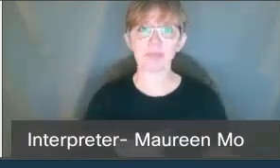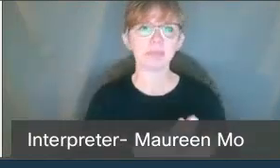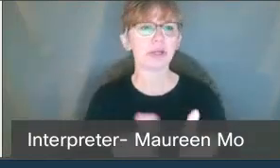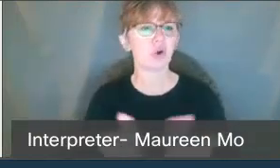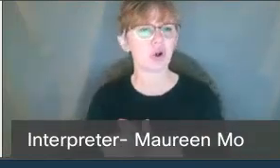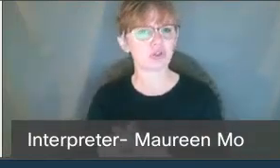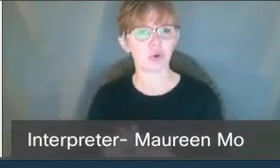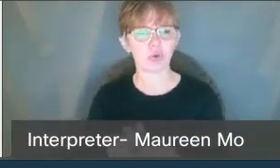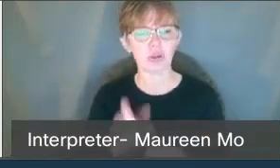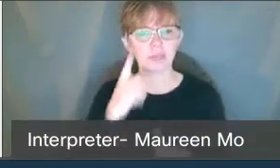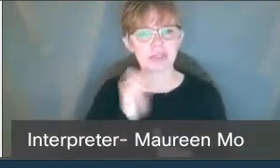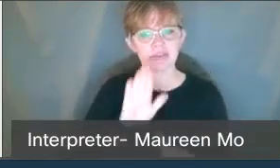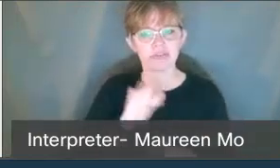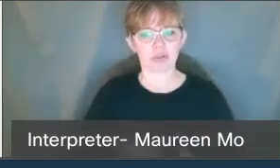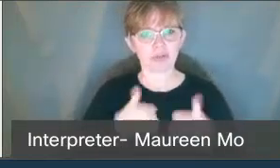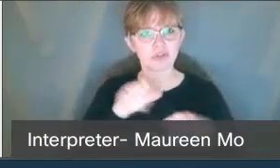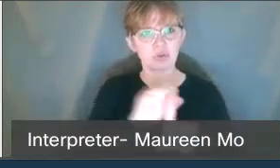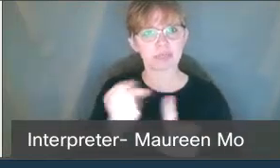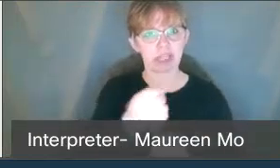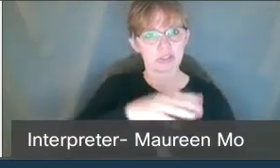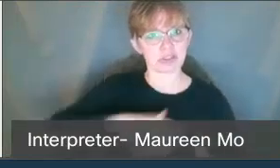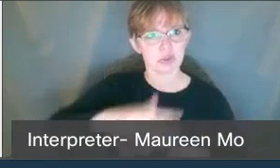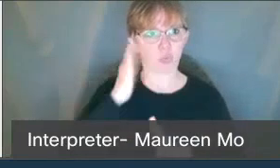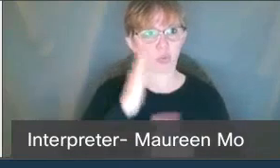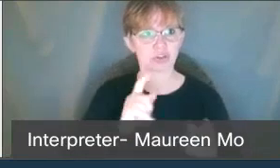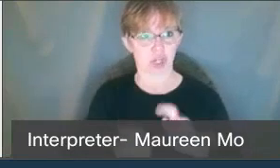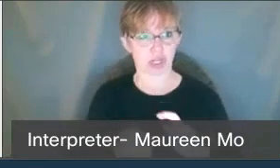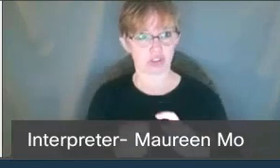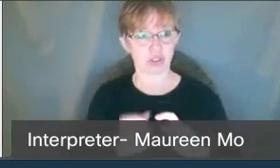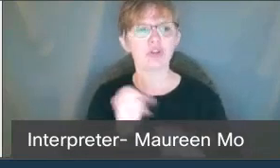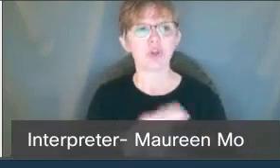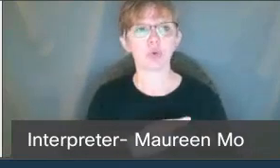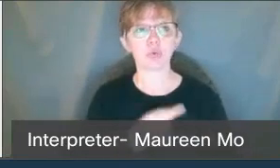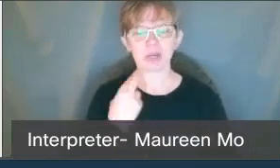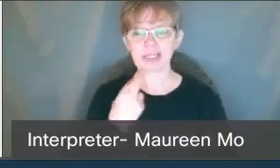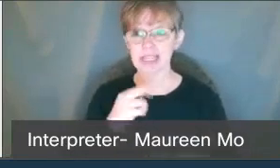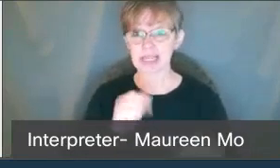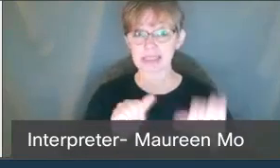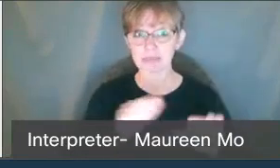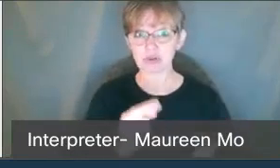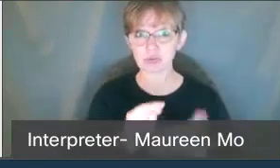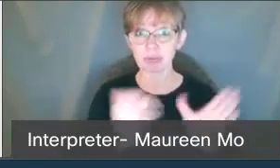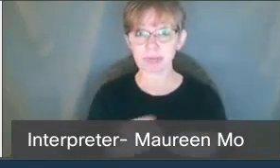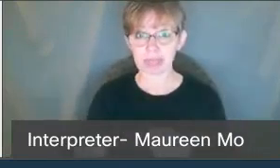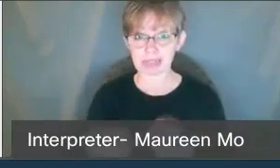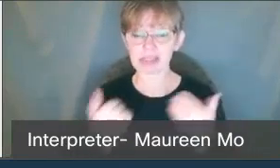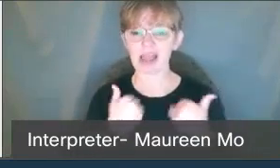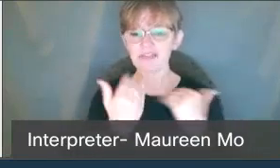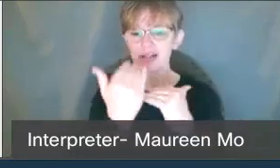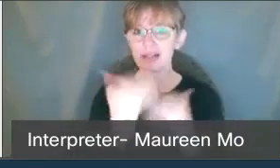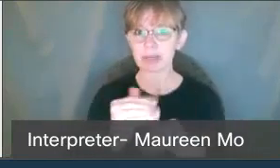in life circumstances. So risk assessment and treatment plans absolutely have a shelf life. This is true of any context, but I think